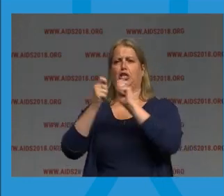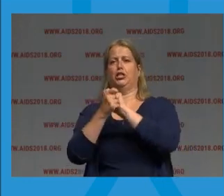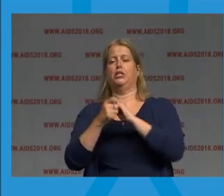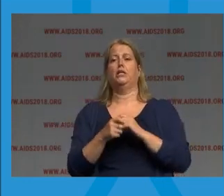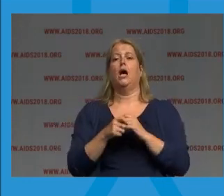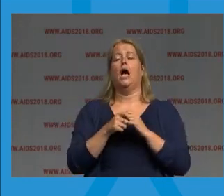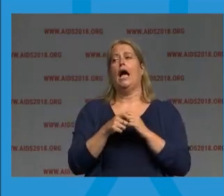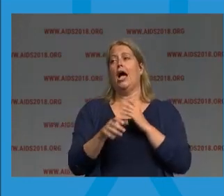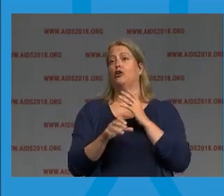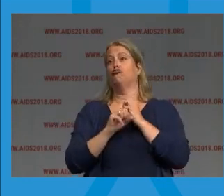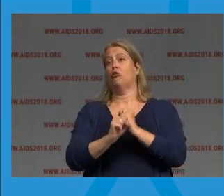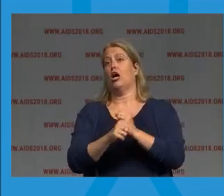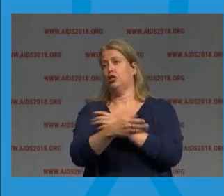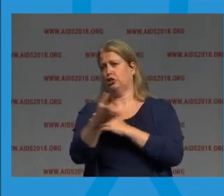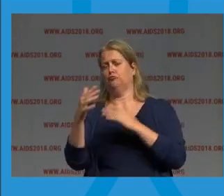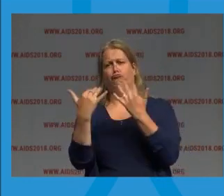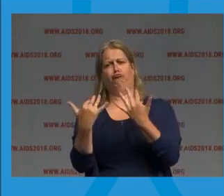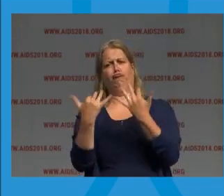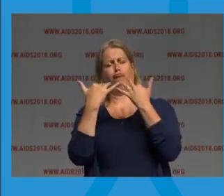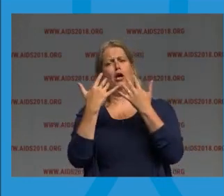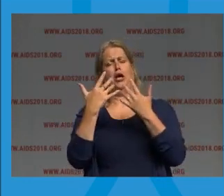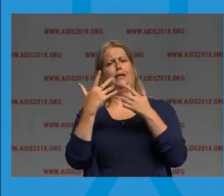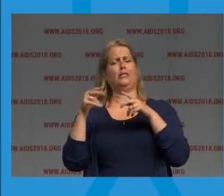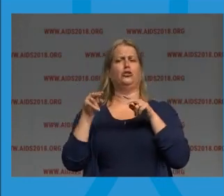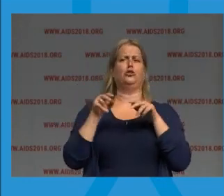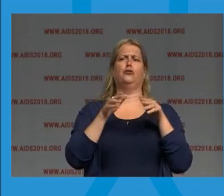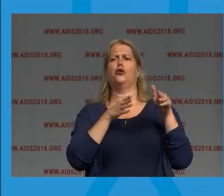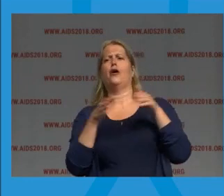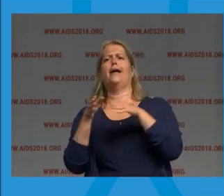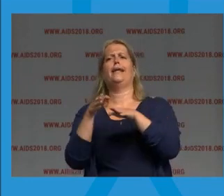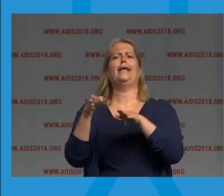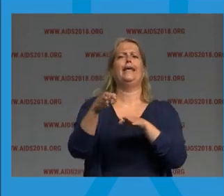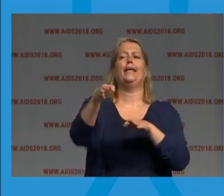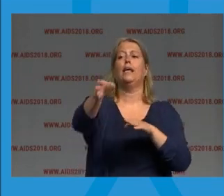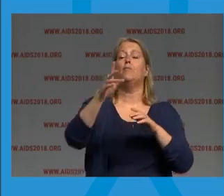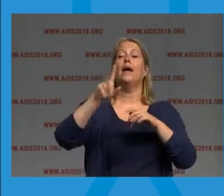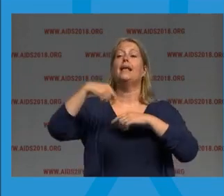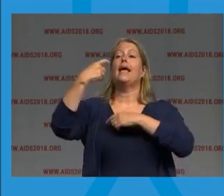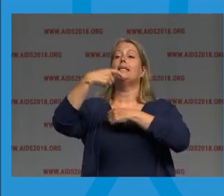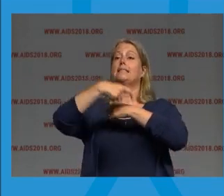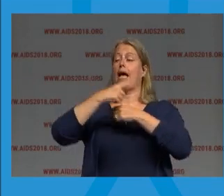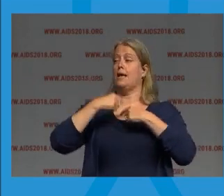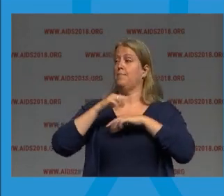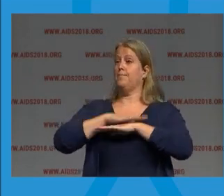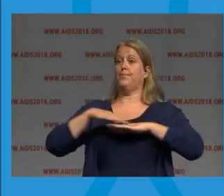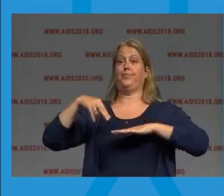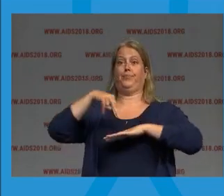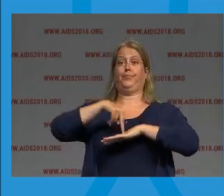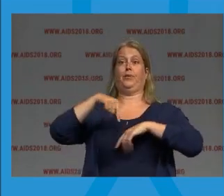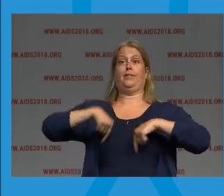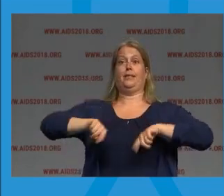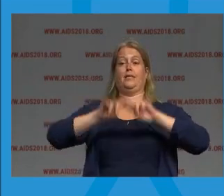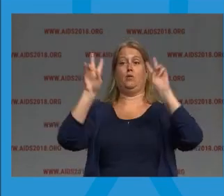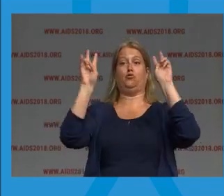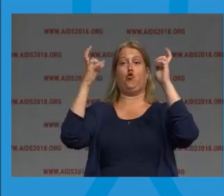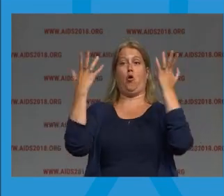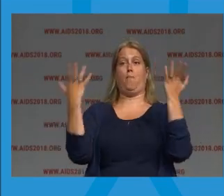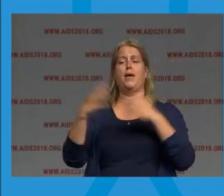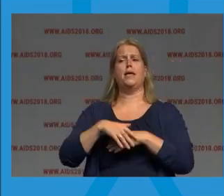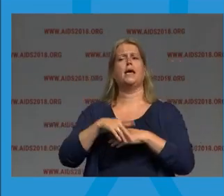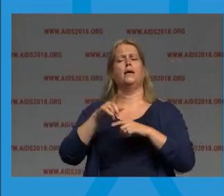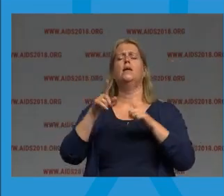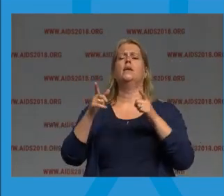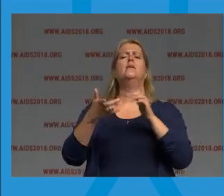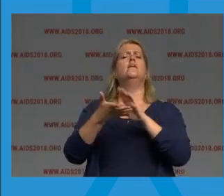to join me in this journey and ensure that the next time we are speaking on the podium about this topic, we have fought